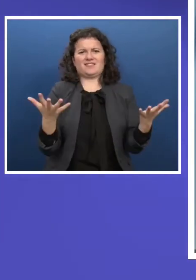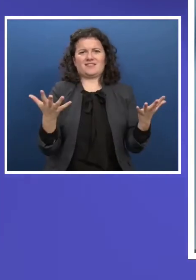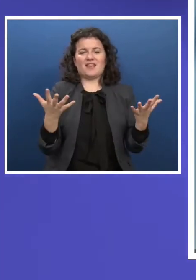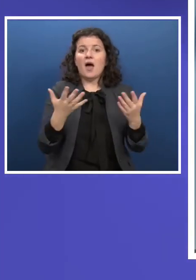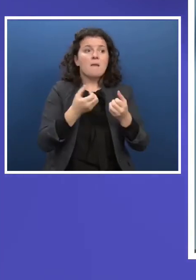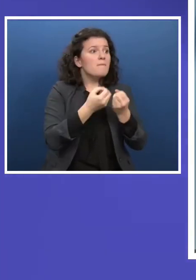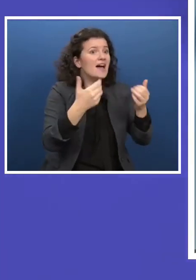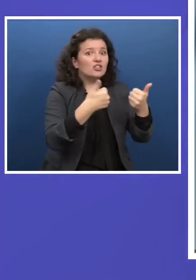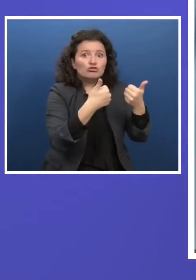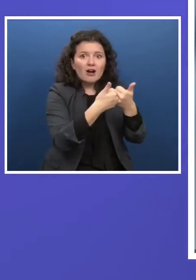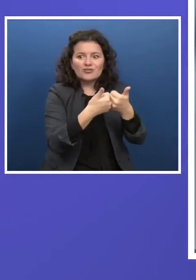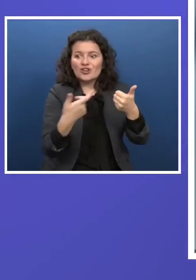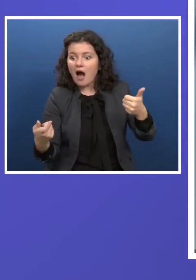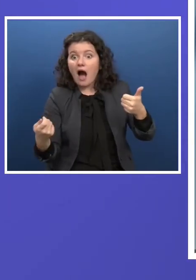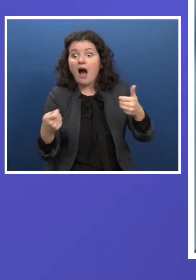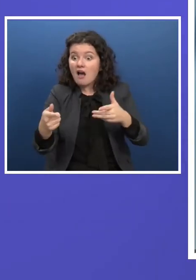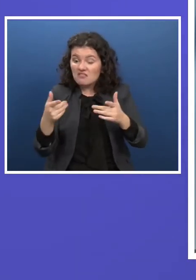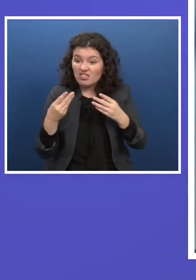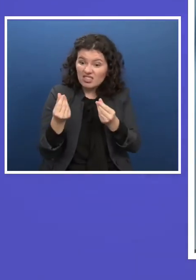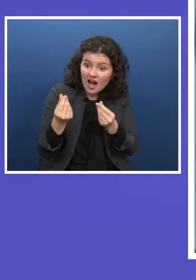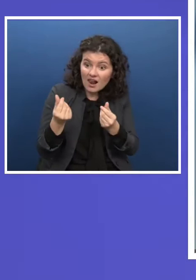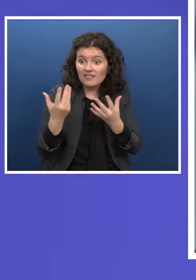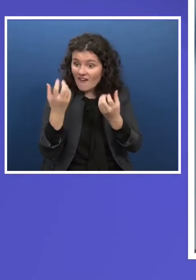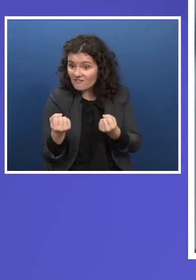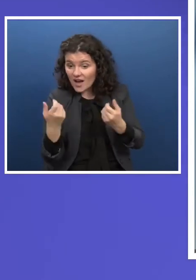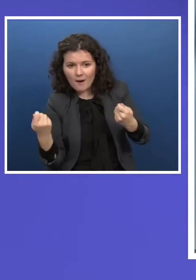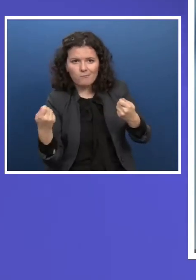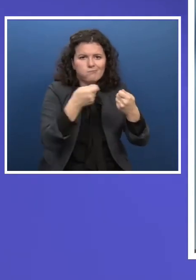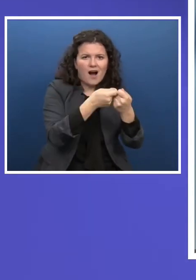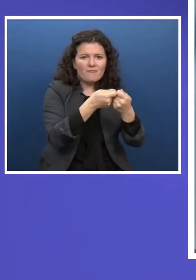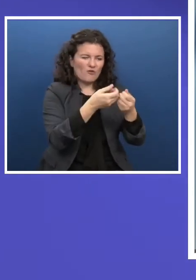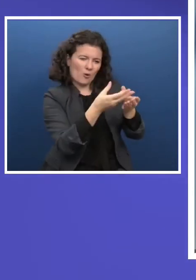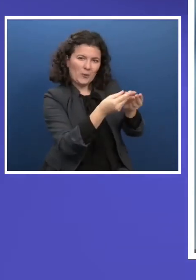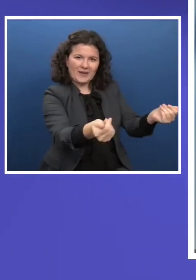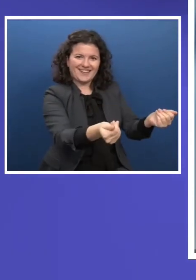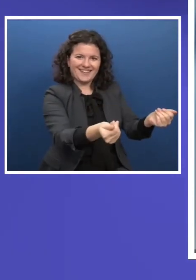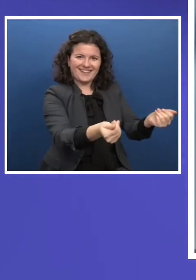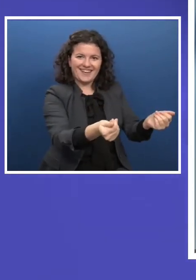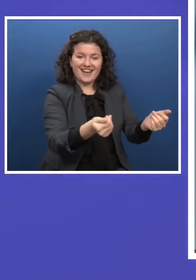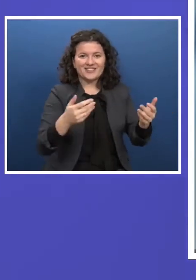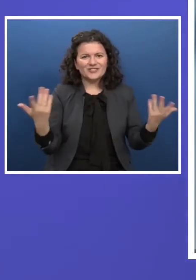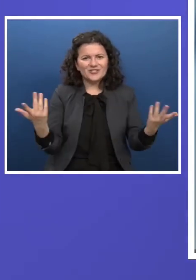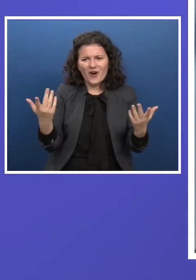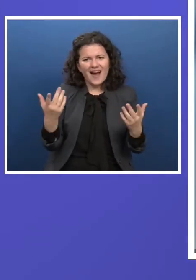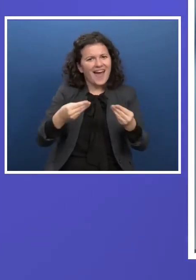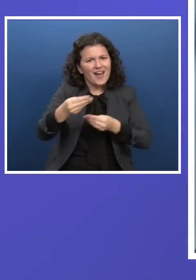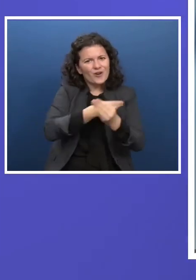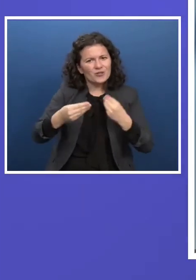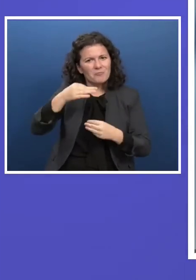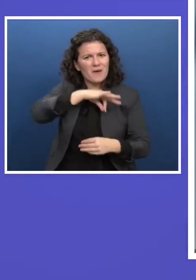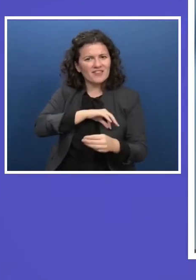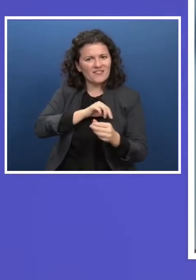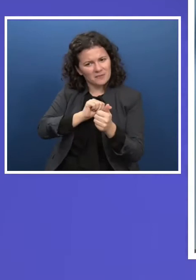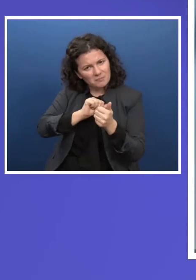So there are really very important economic benefits by having much more gender